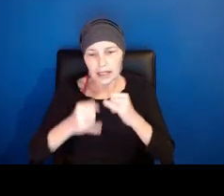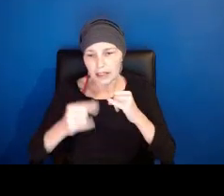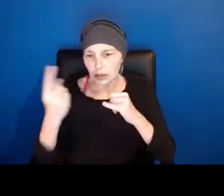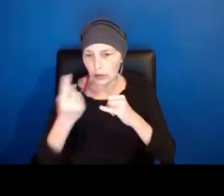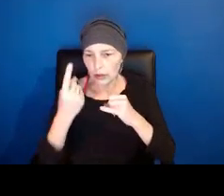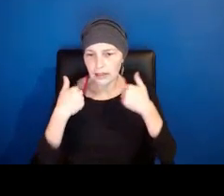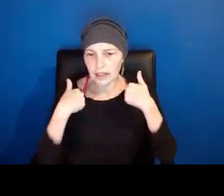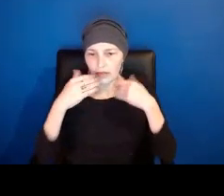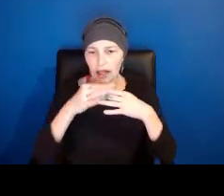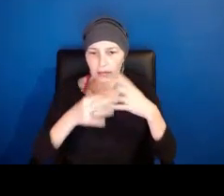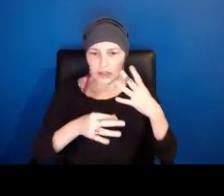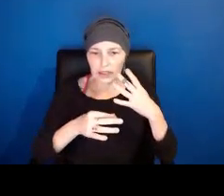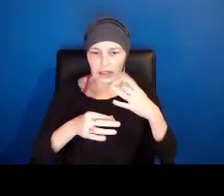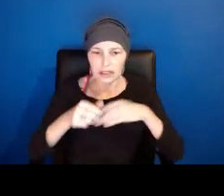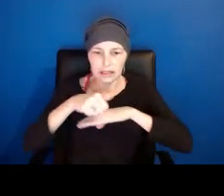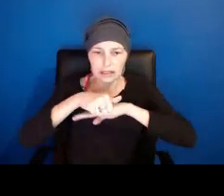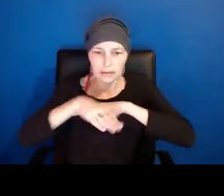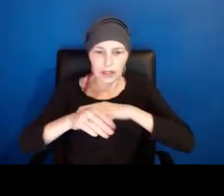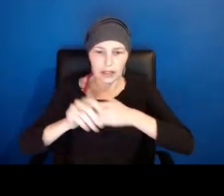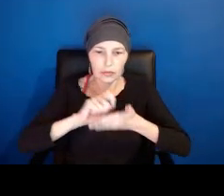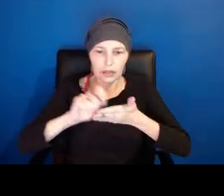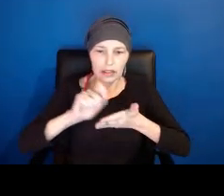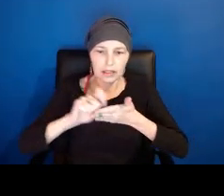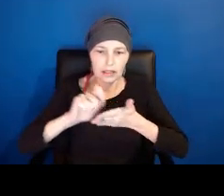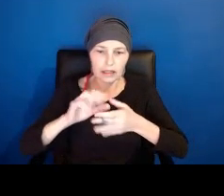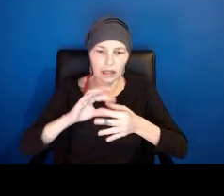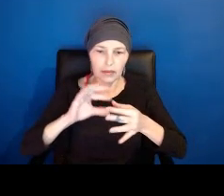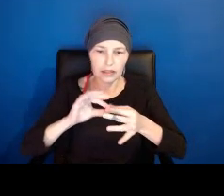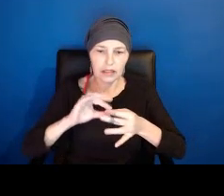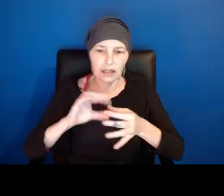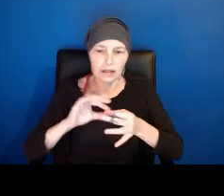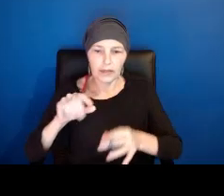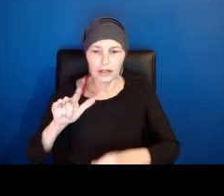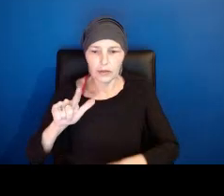to submit your comments in writing to the docket of the CPUC rulemaking at